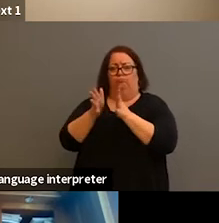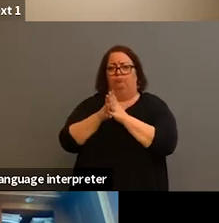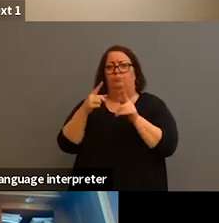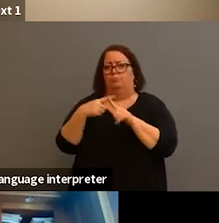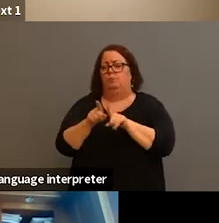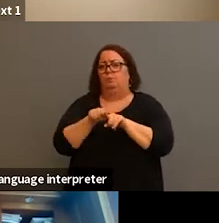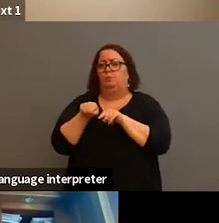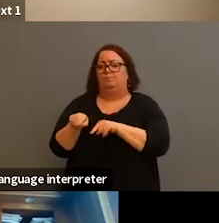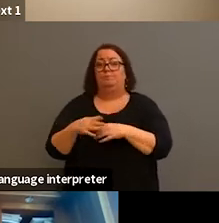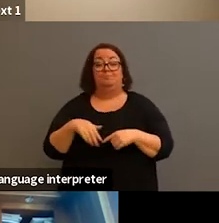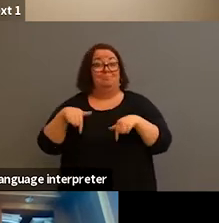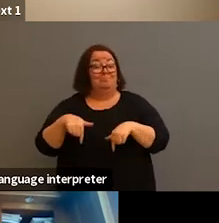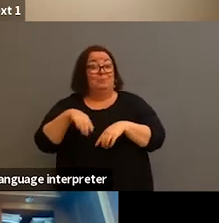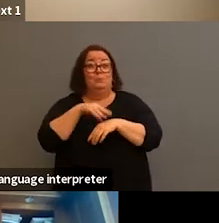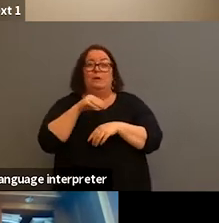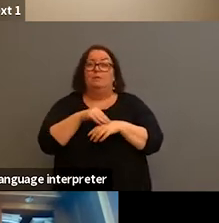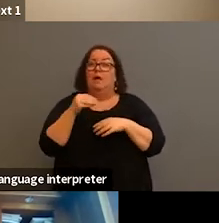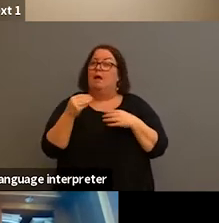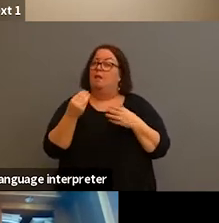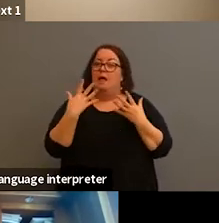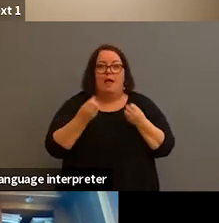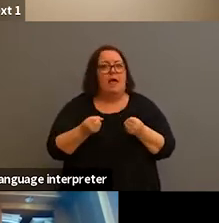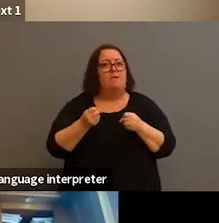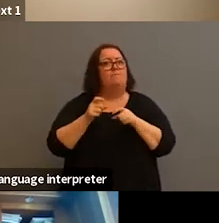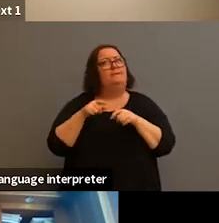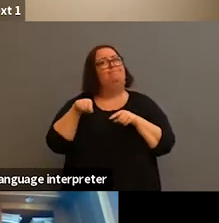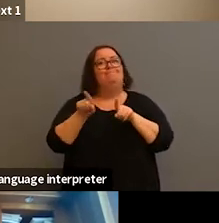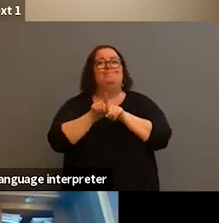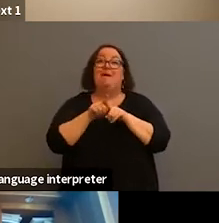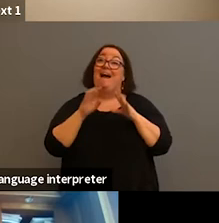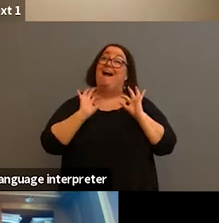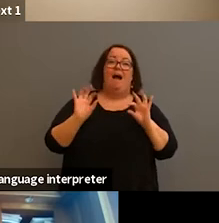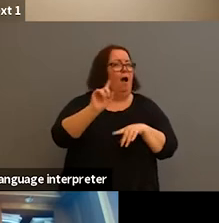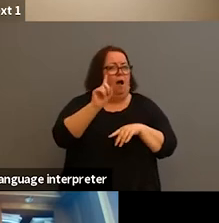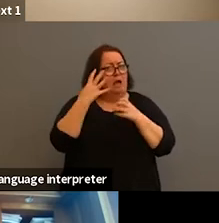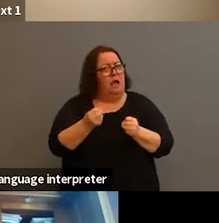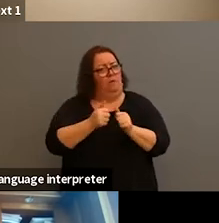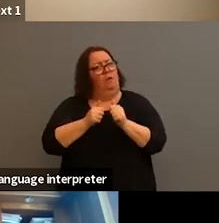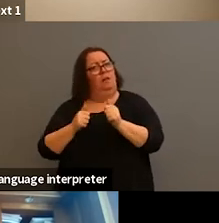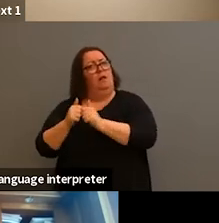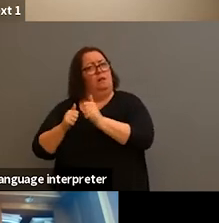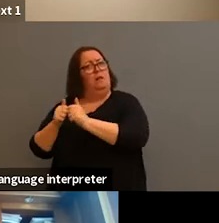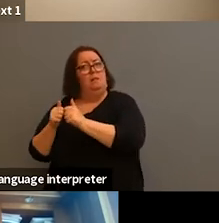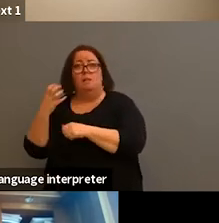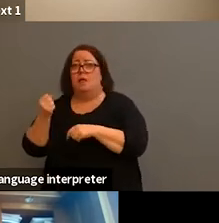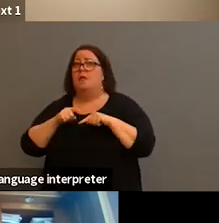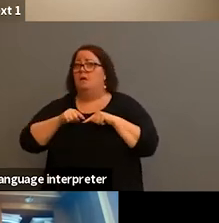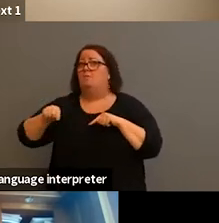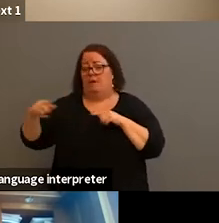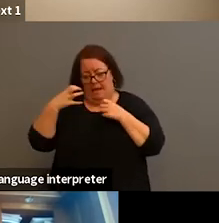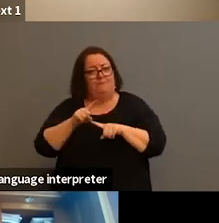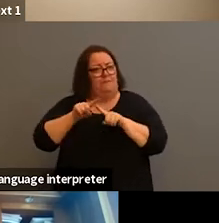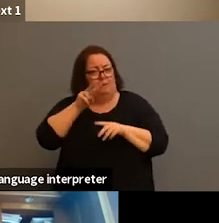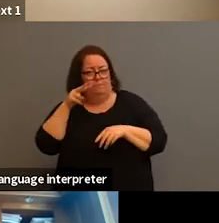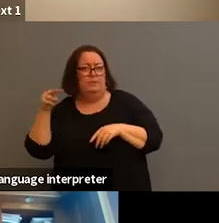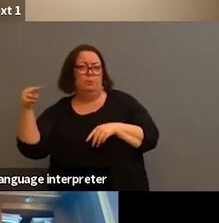there is still a need in Sweden to enforce disability as perspective more more clearly within the agenda work